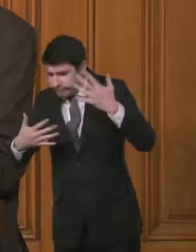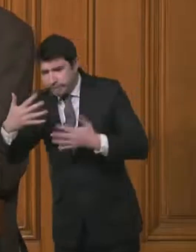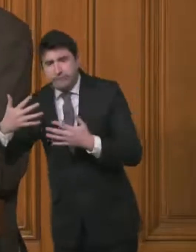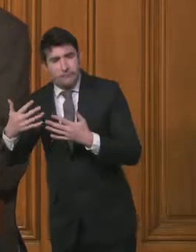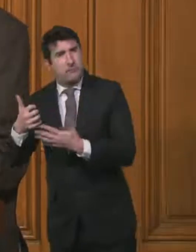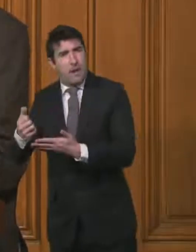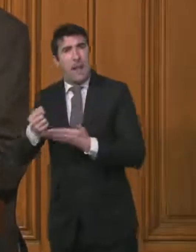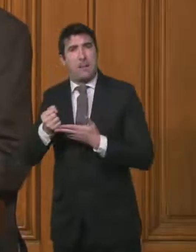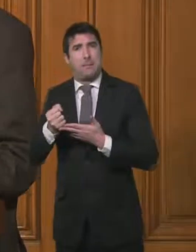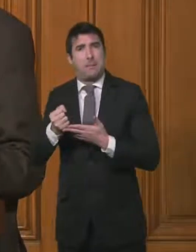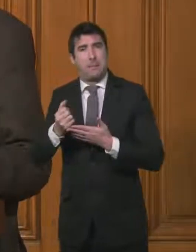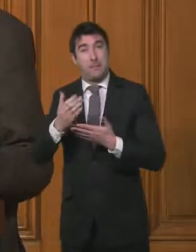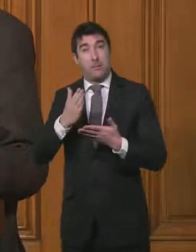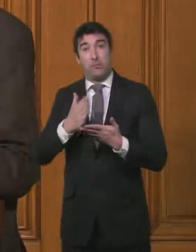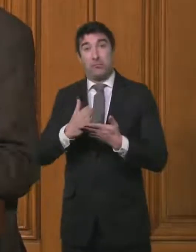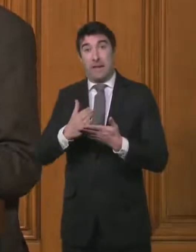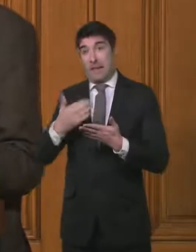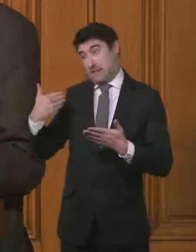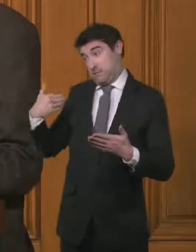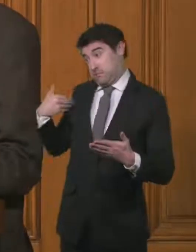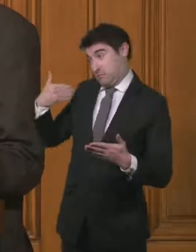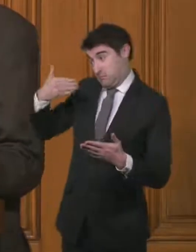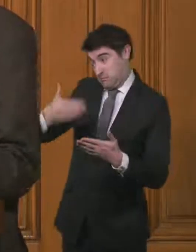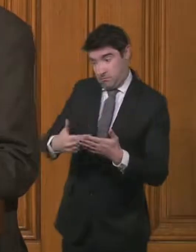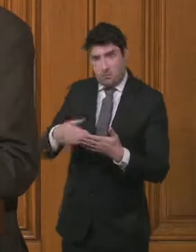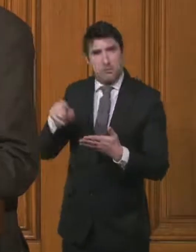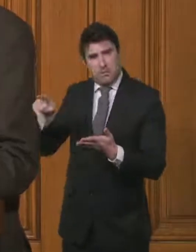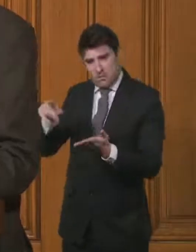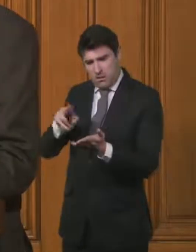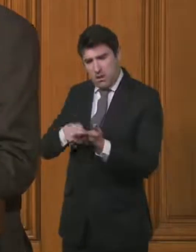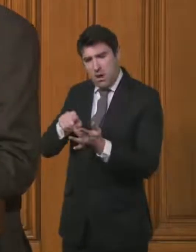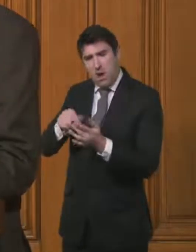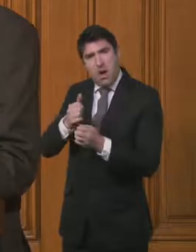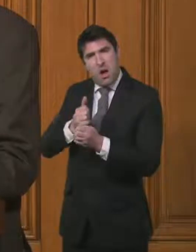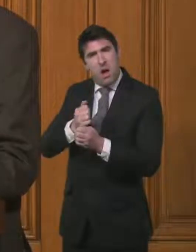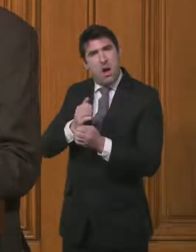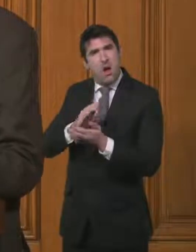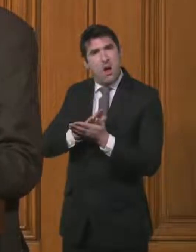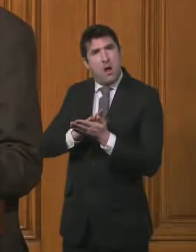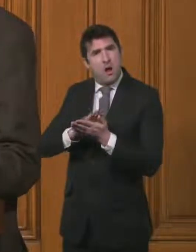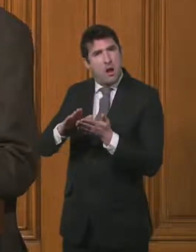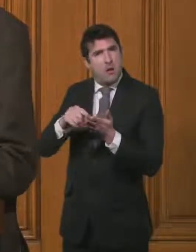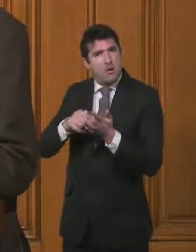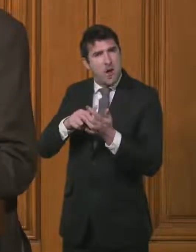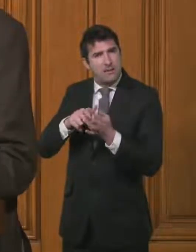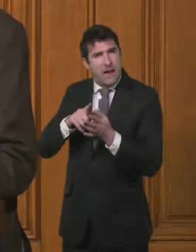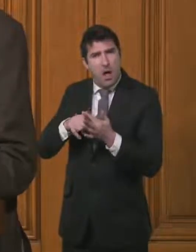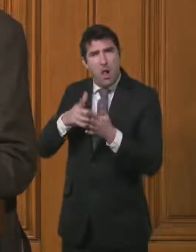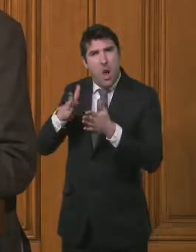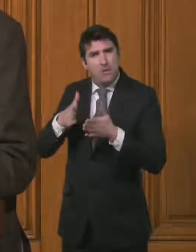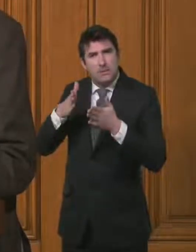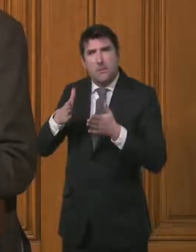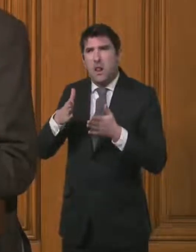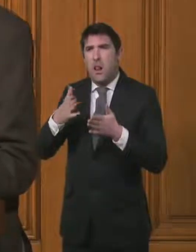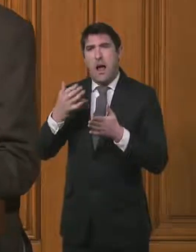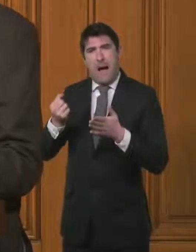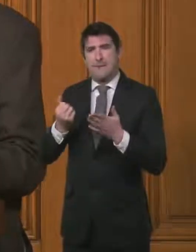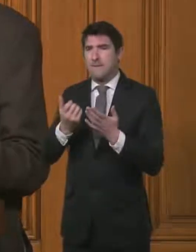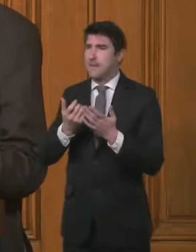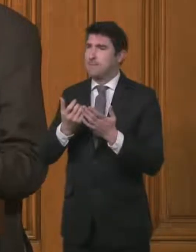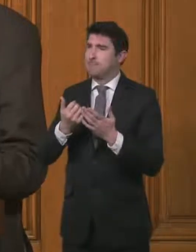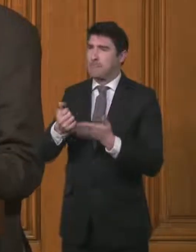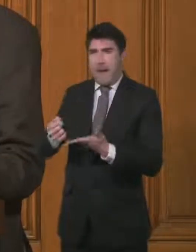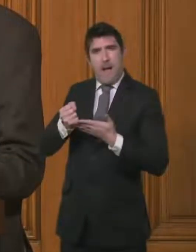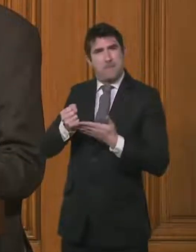can use the Nightingales for a variety That of said, purposes, China's as back I- in the middle of a I just crisis again explained. with So this. we will be keeping those purposes under review.